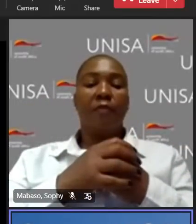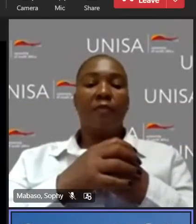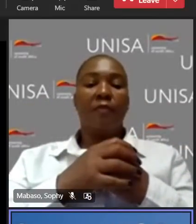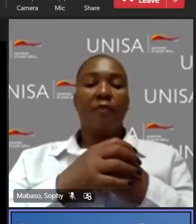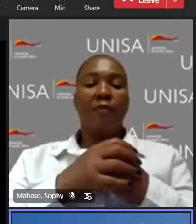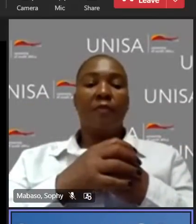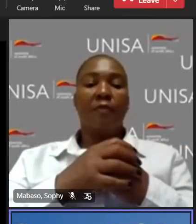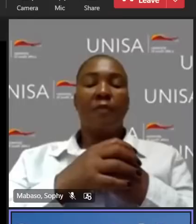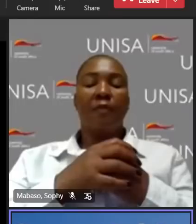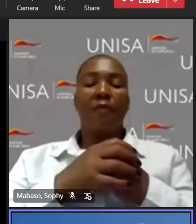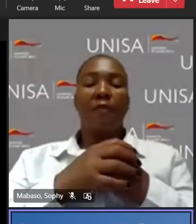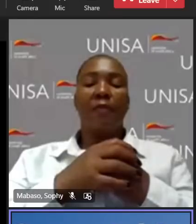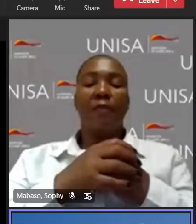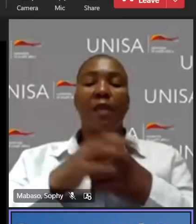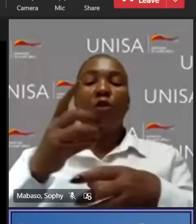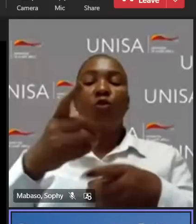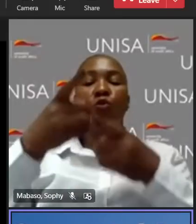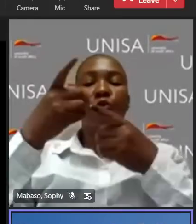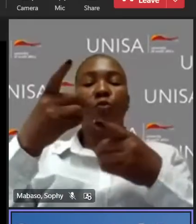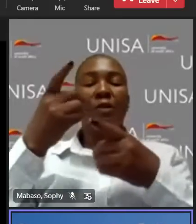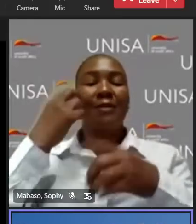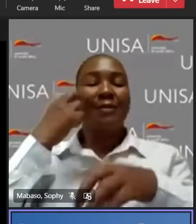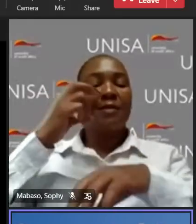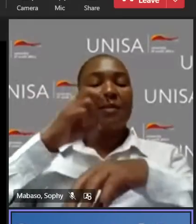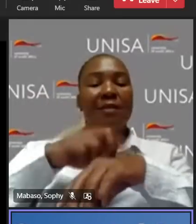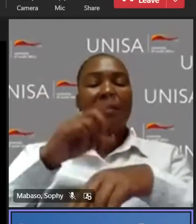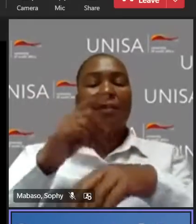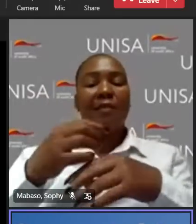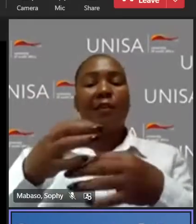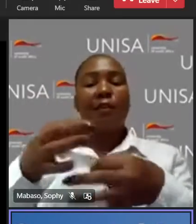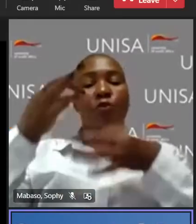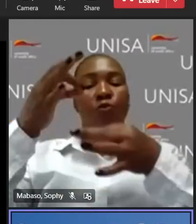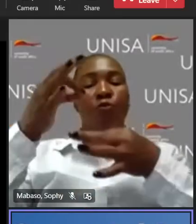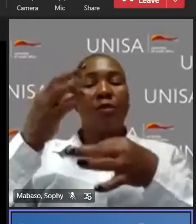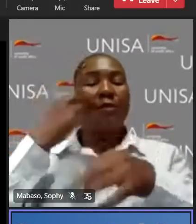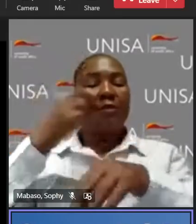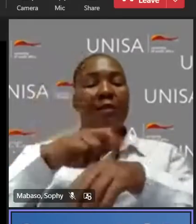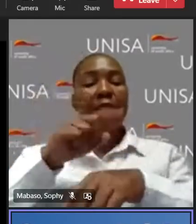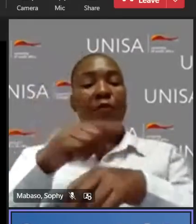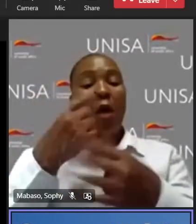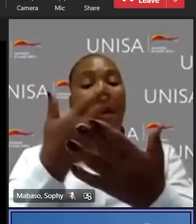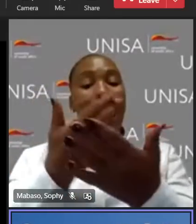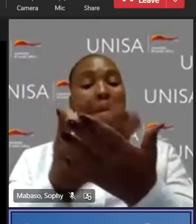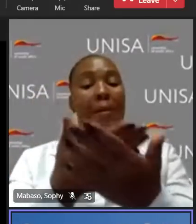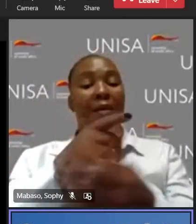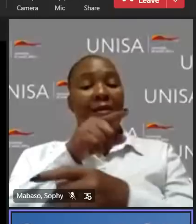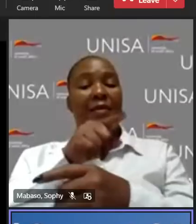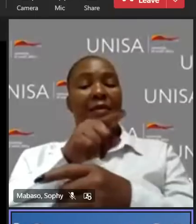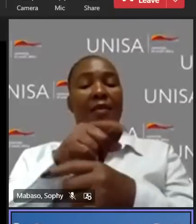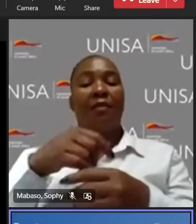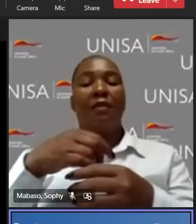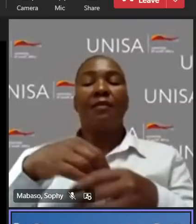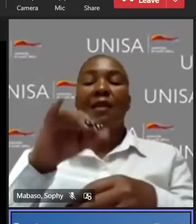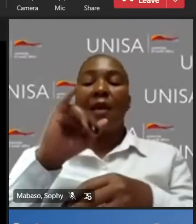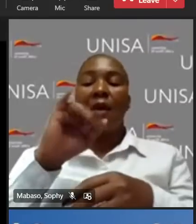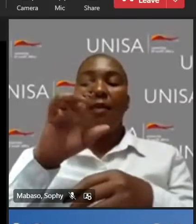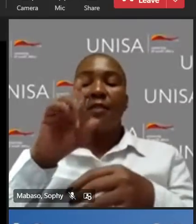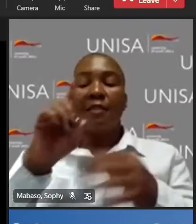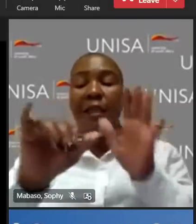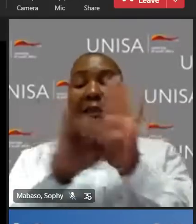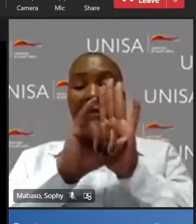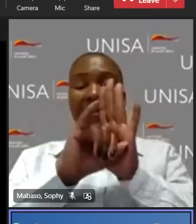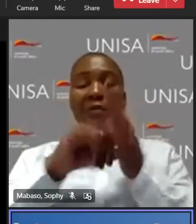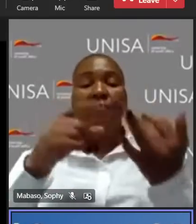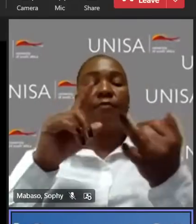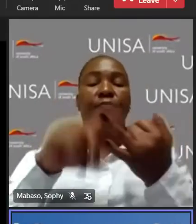What documents are required when applying? Those are ID documents,